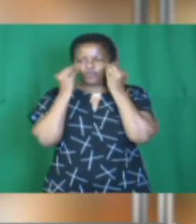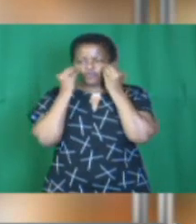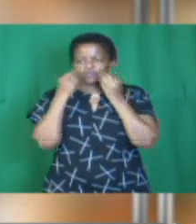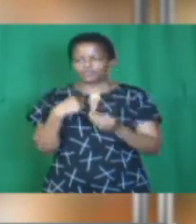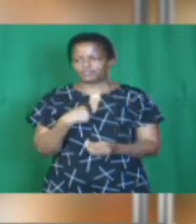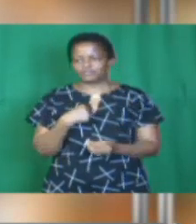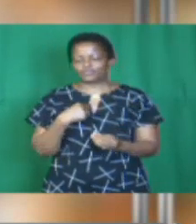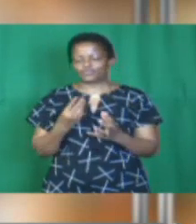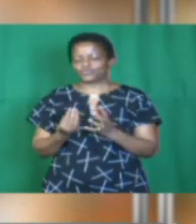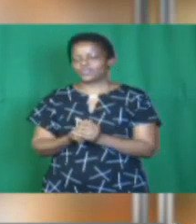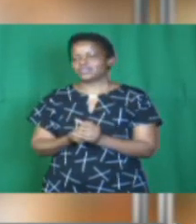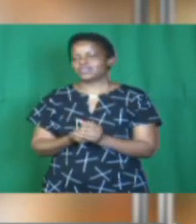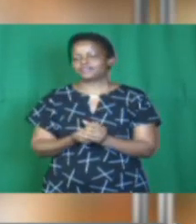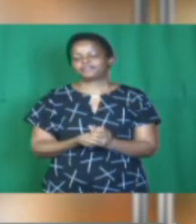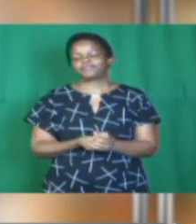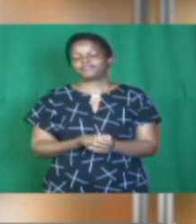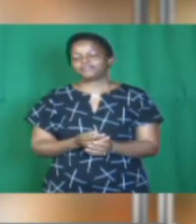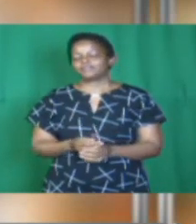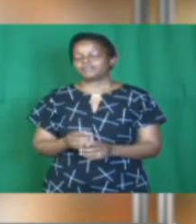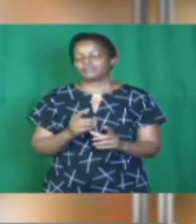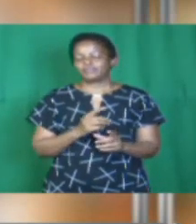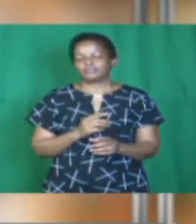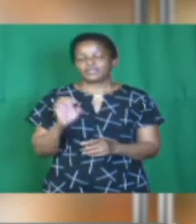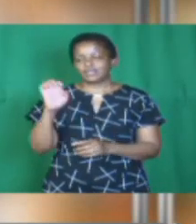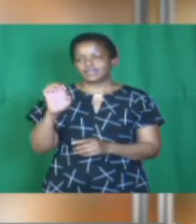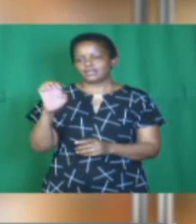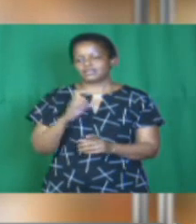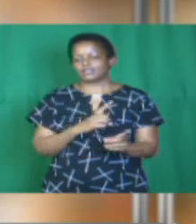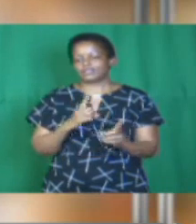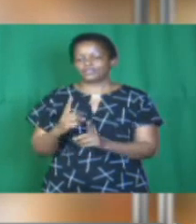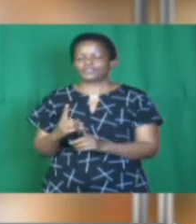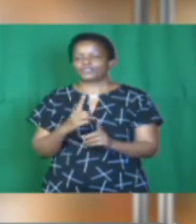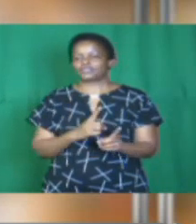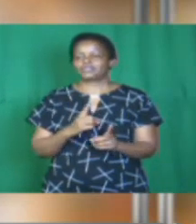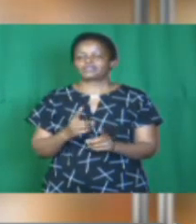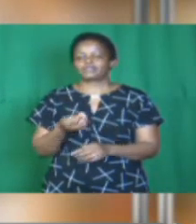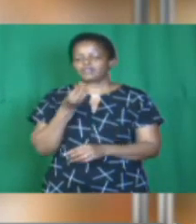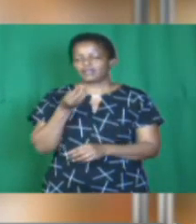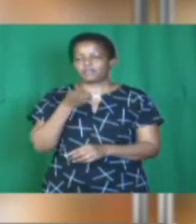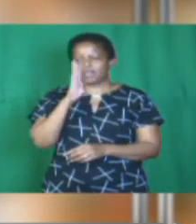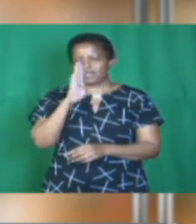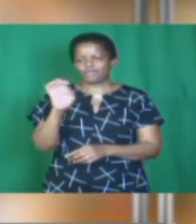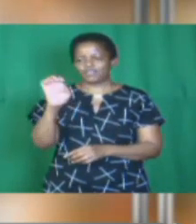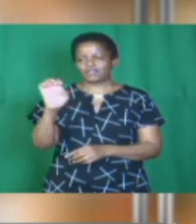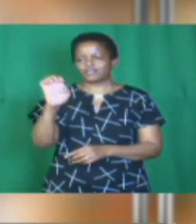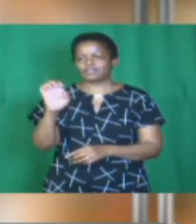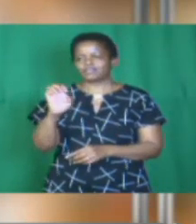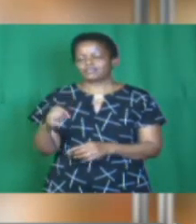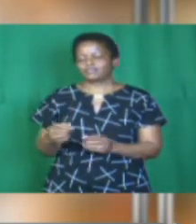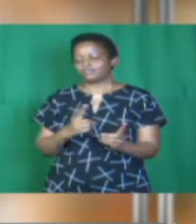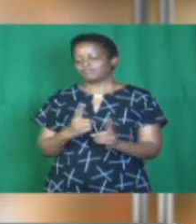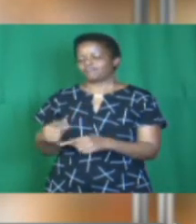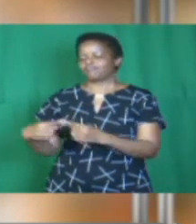and at this point in time, we are doing Form 3 English language class with Daily Dlamini. Daily, I'll let you continue with your